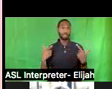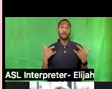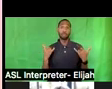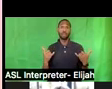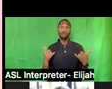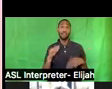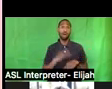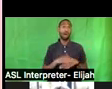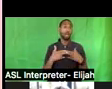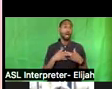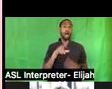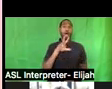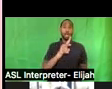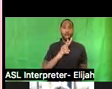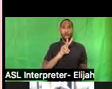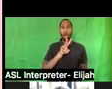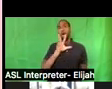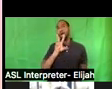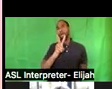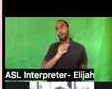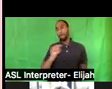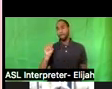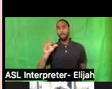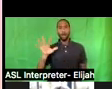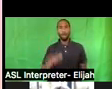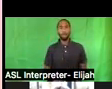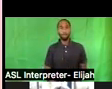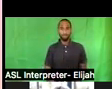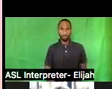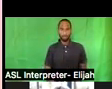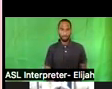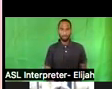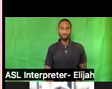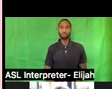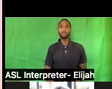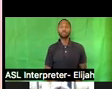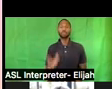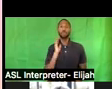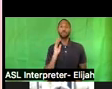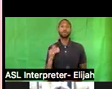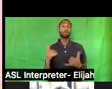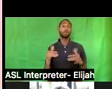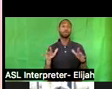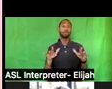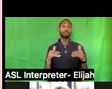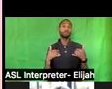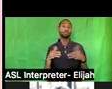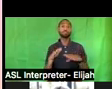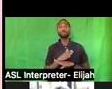on slides 32 to 35. And we're going to be playing some music as we